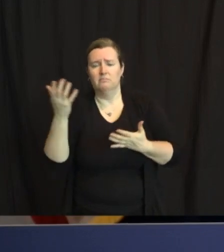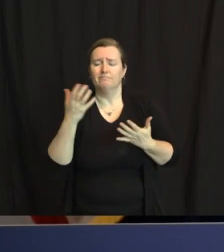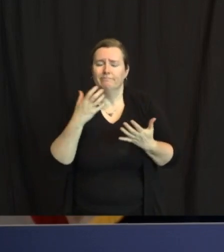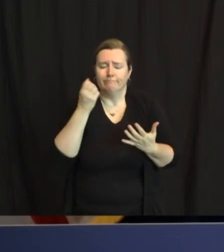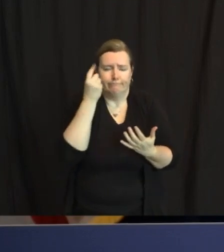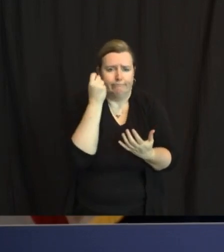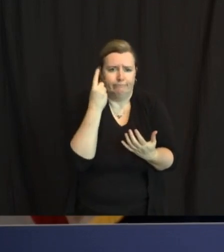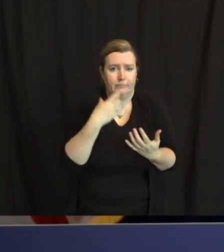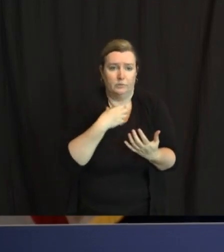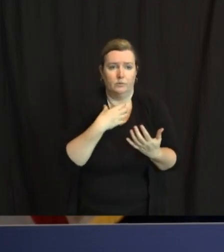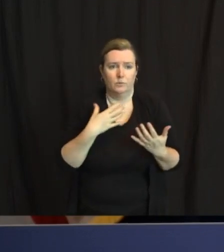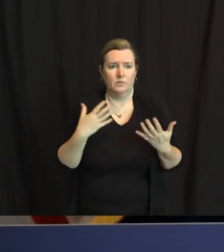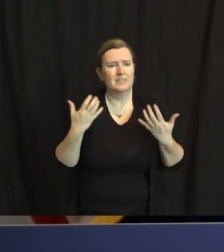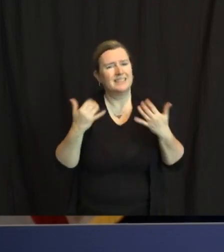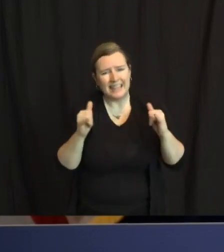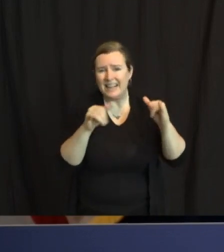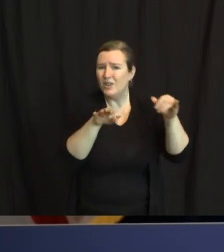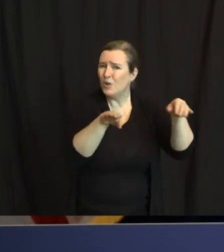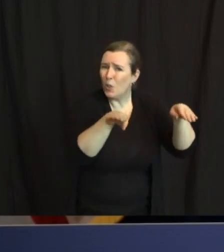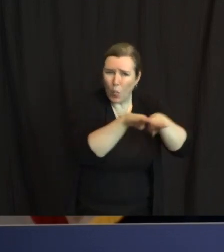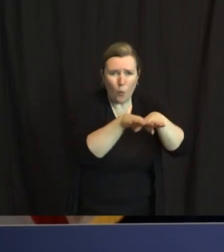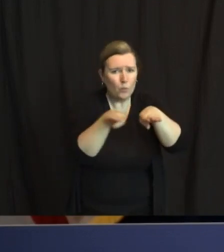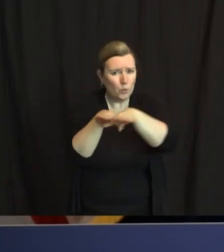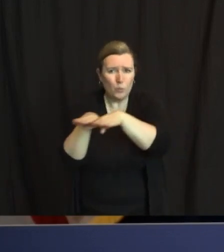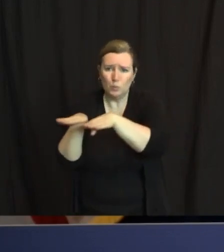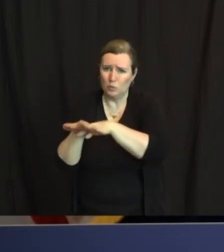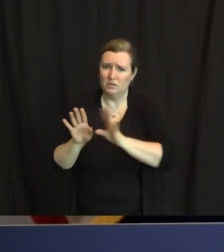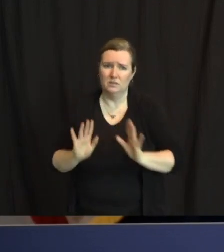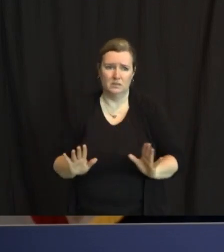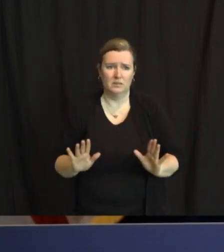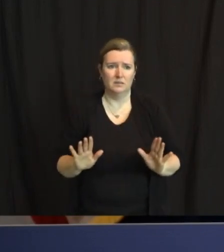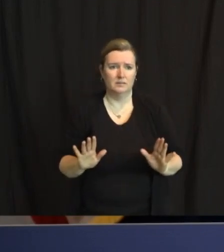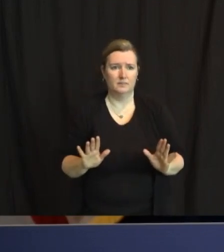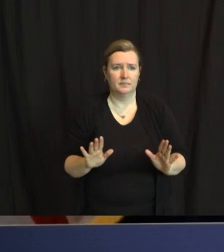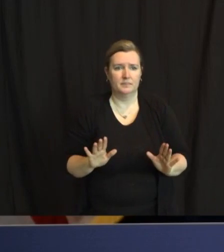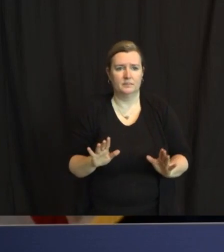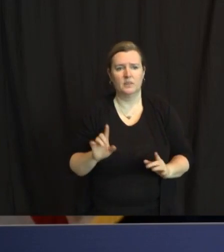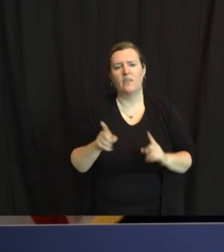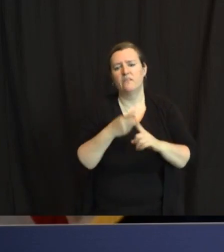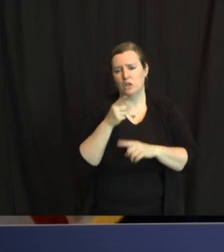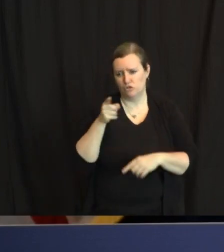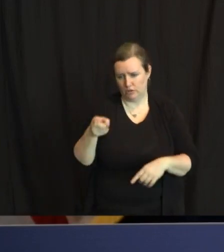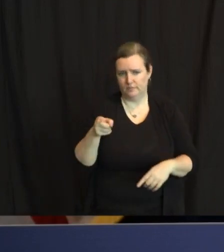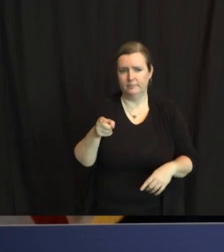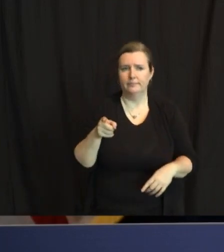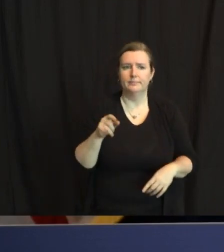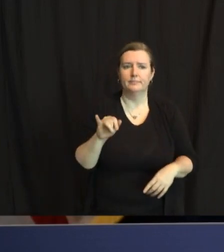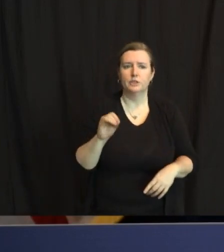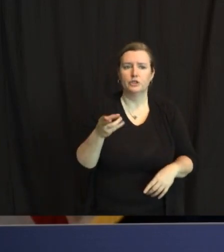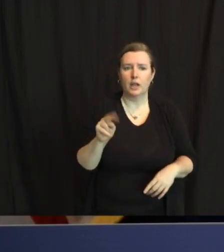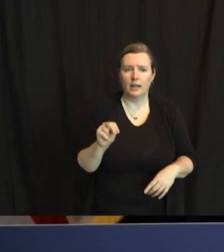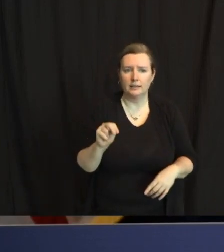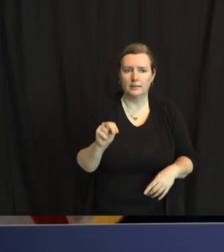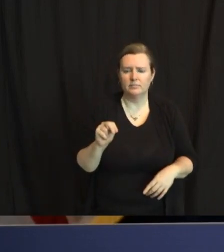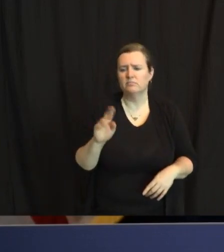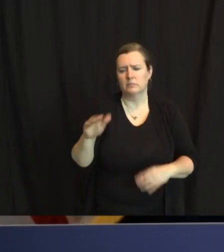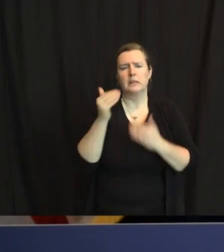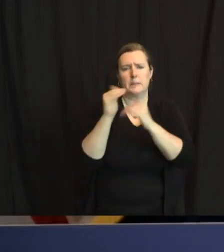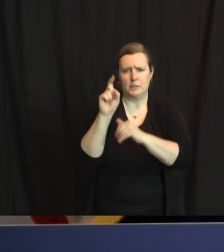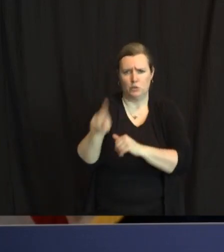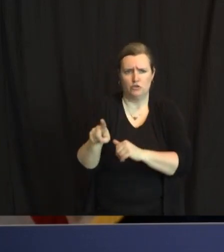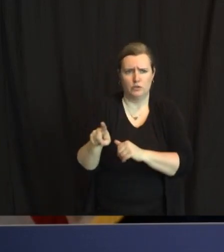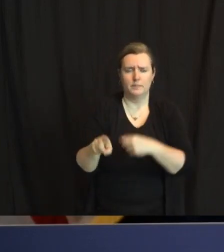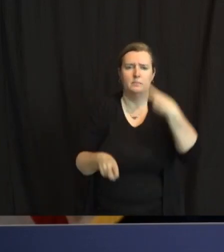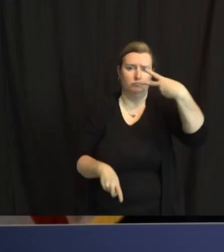changed. So thank you for that. John, we'll start with you. If we could limit these folks, that'd be huge. Thank you. I have two quick ones from Daniel Munoz